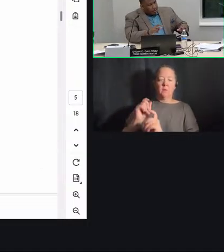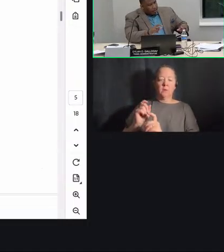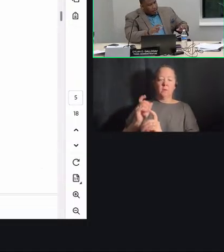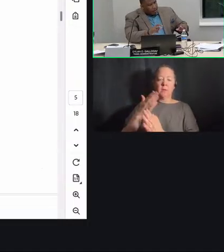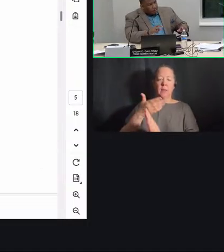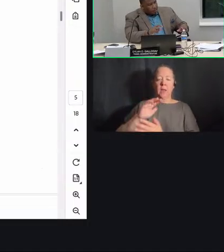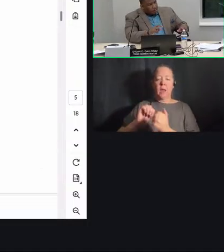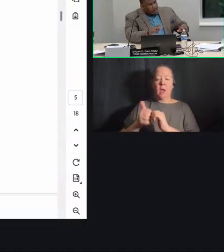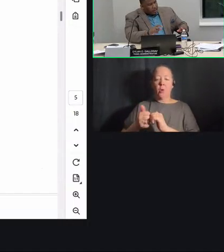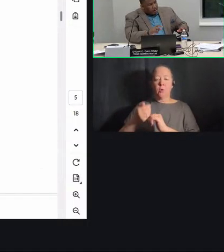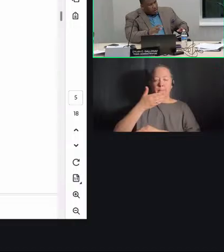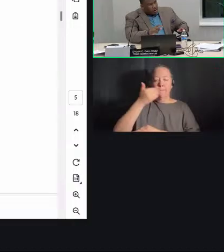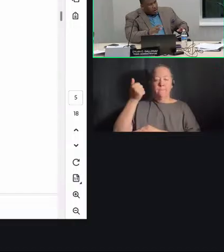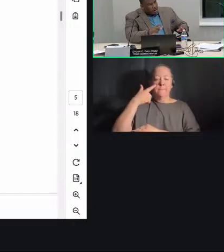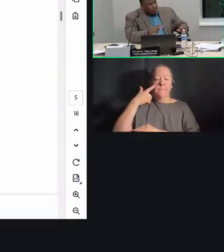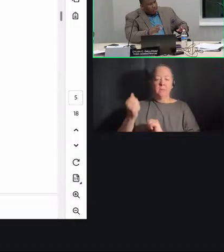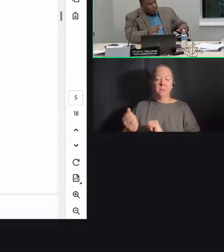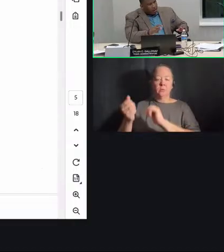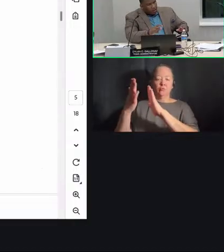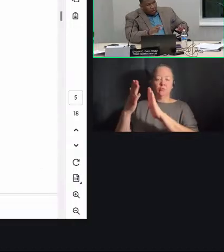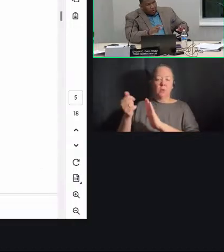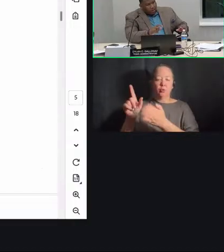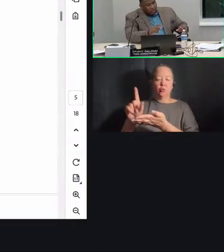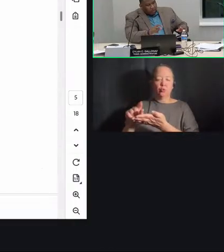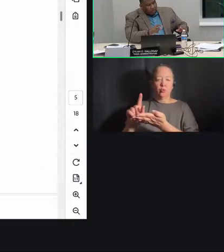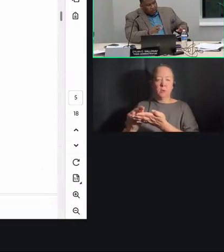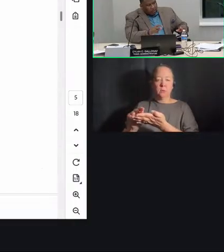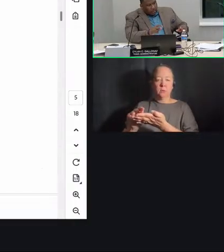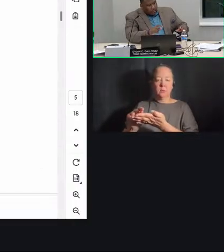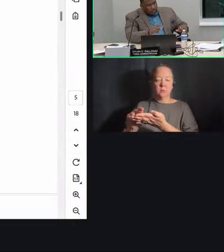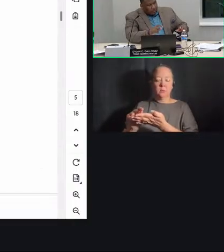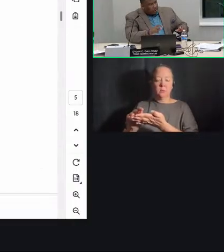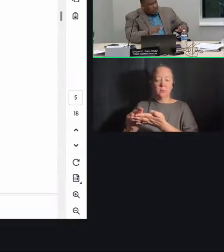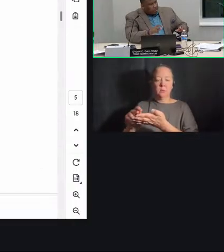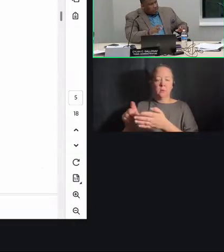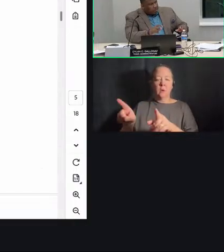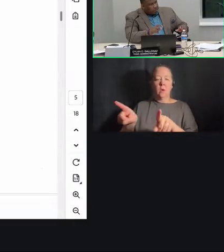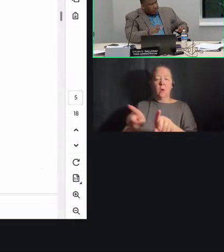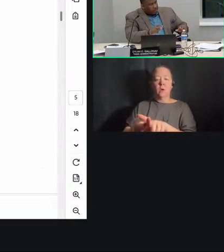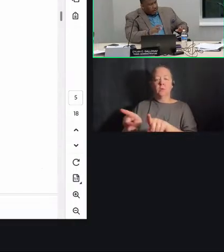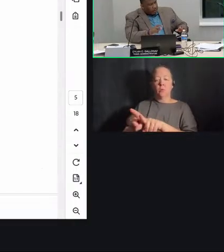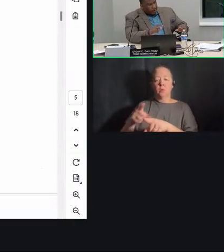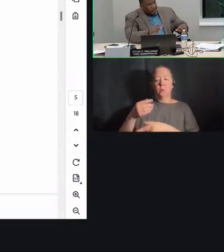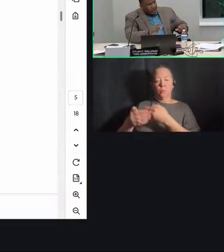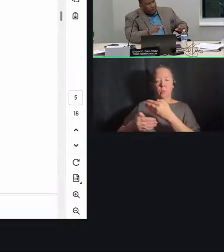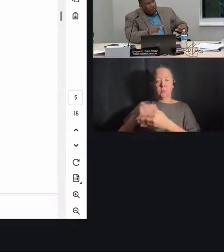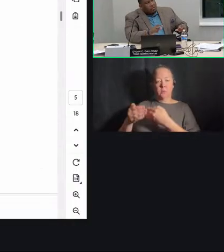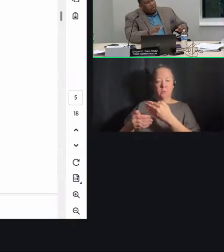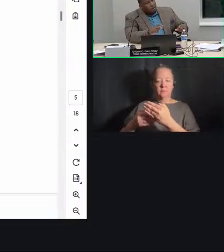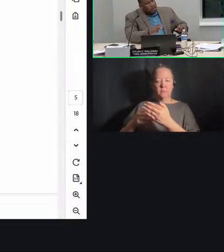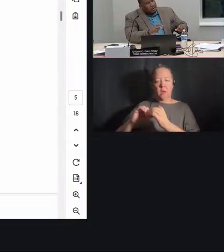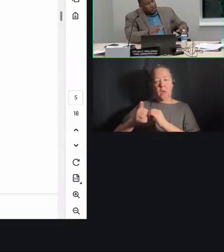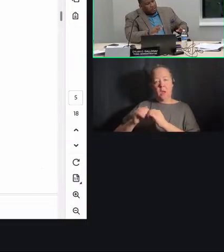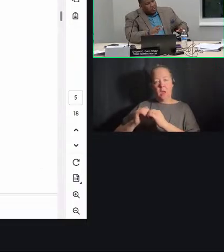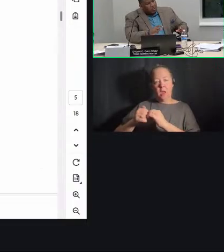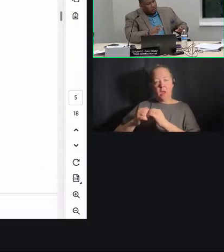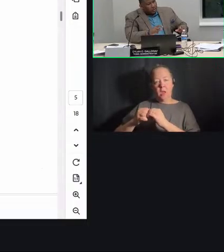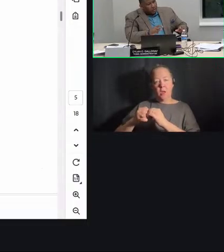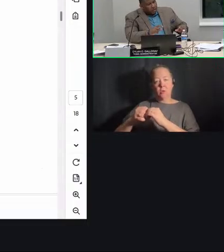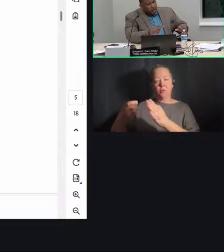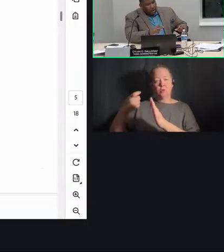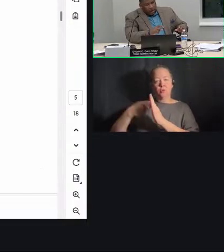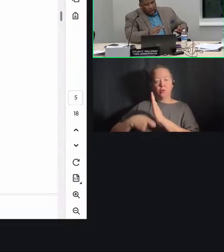the newsletter. We are also in the process of doing our due diligence about how to charge and what to